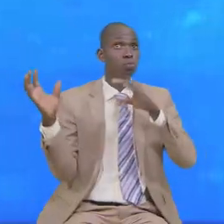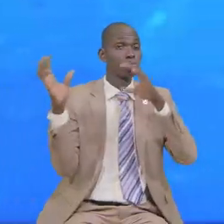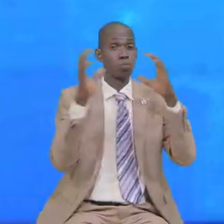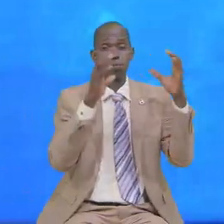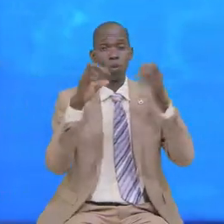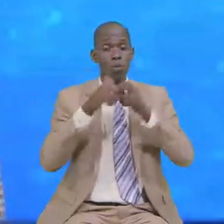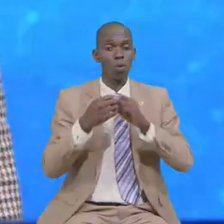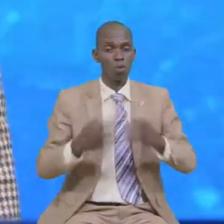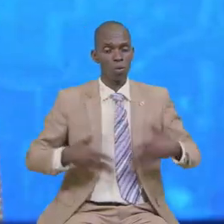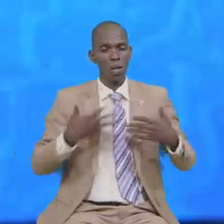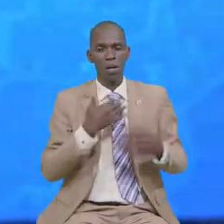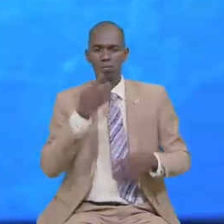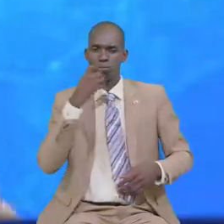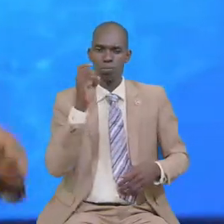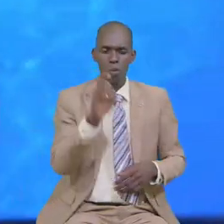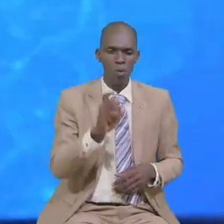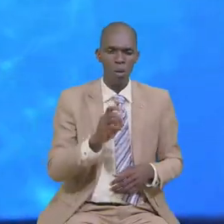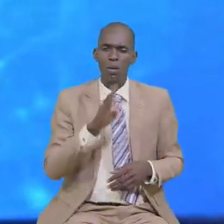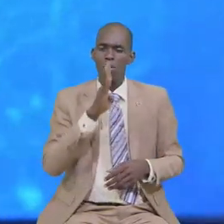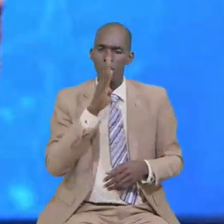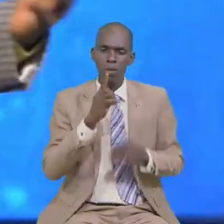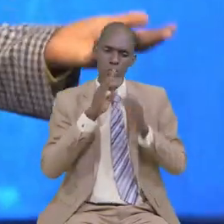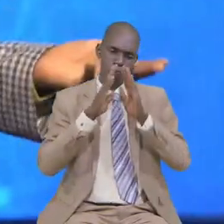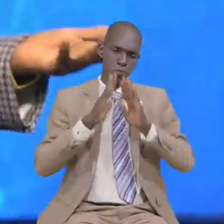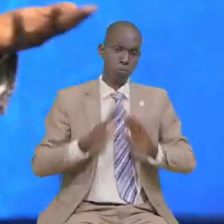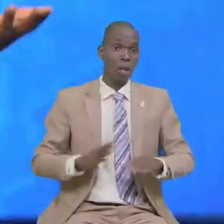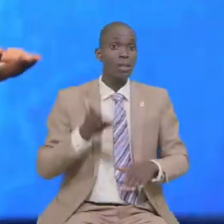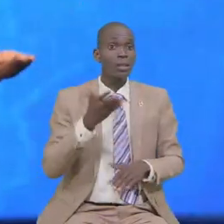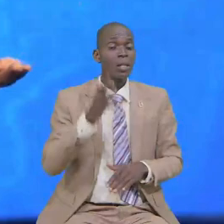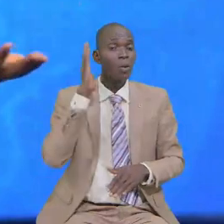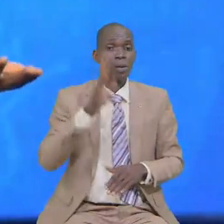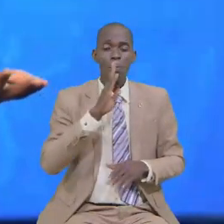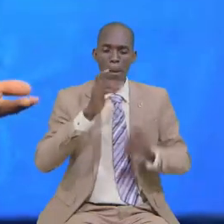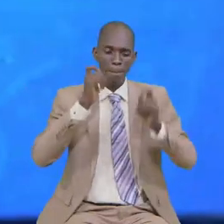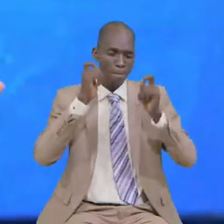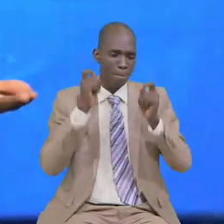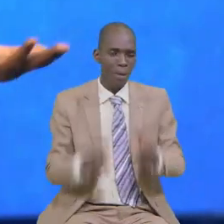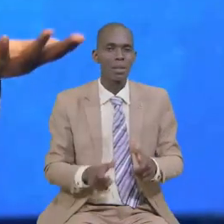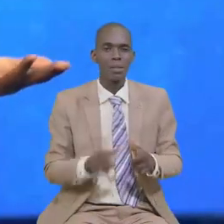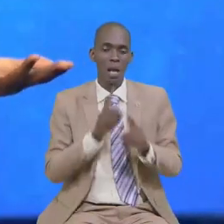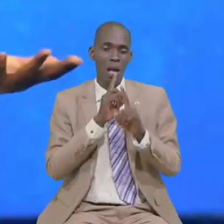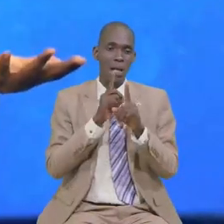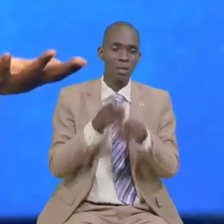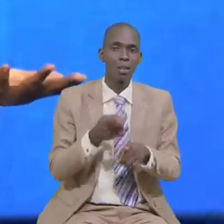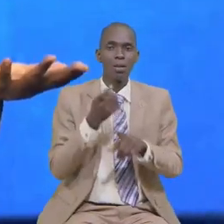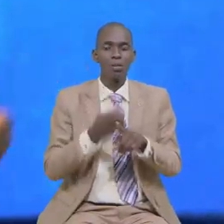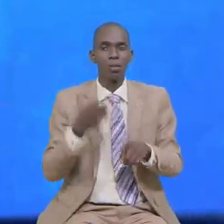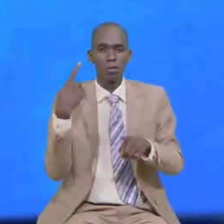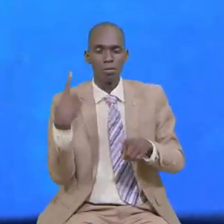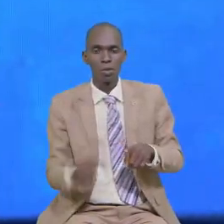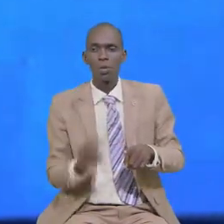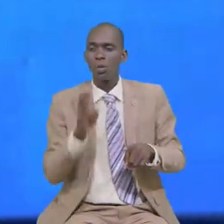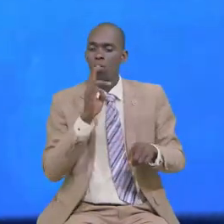still, there will be immediate response from the sea, from the roaring of the sea,